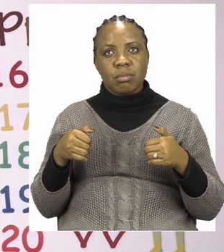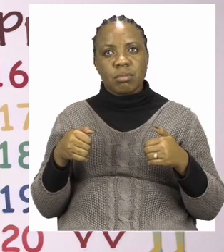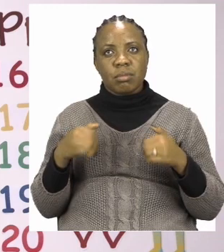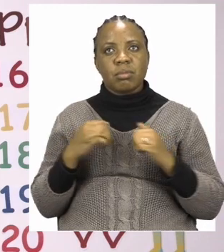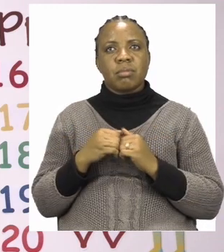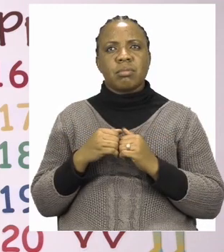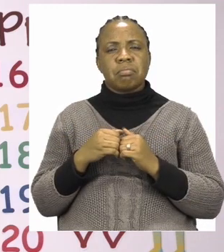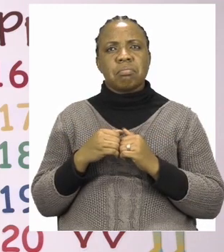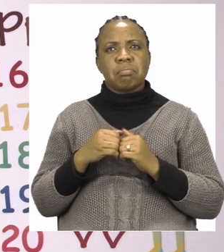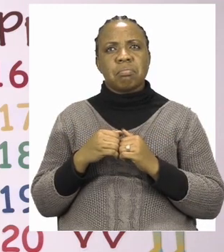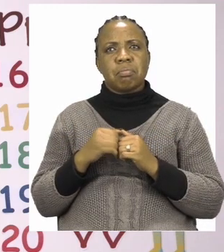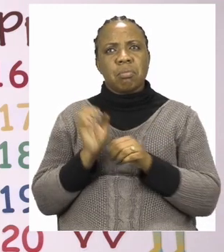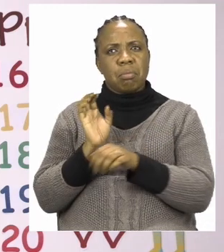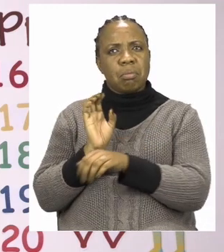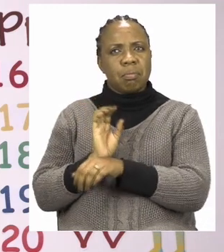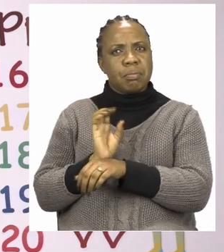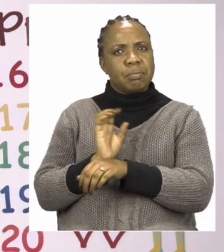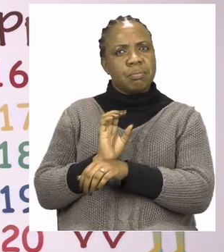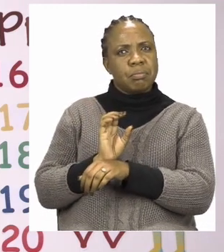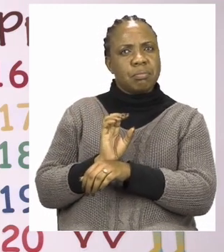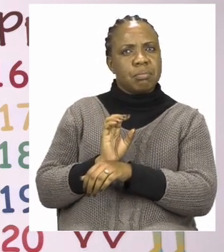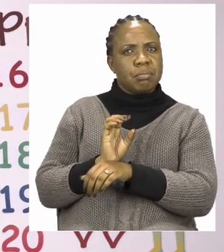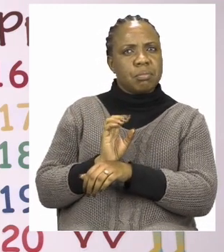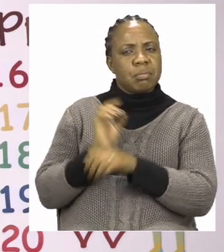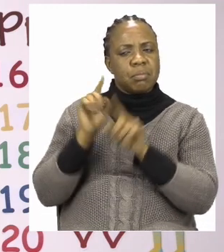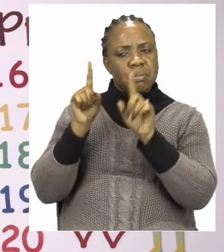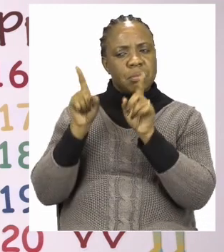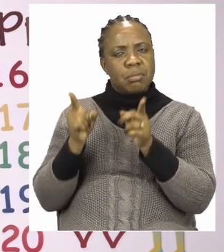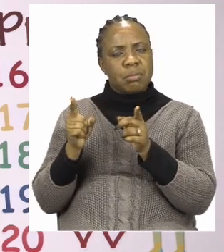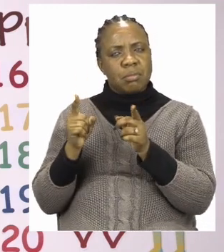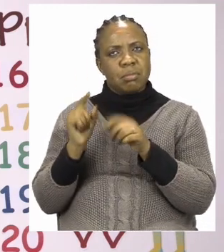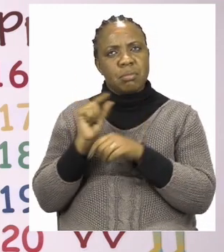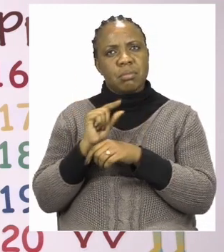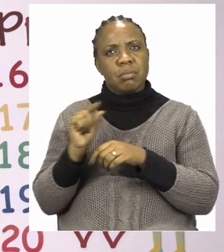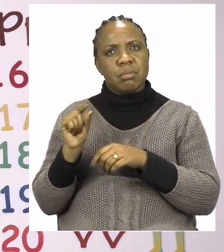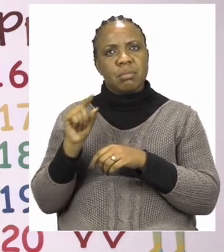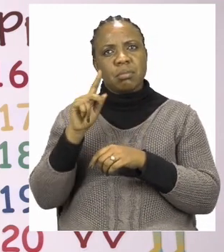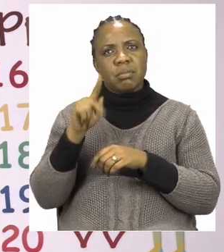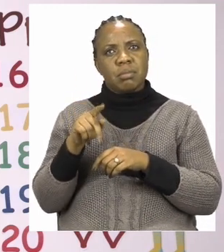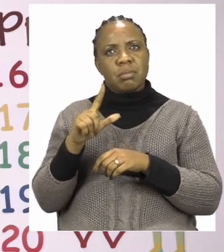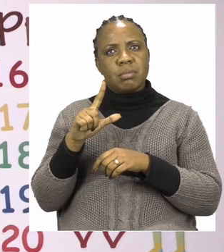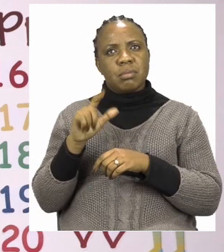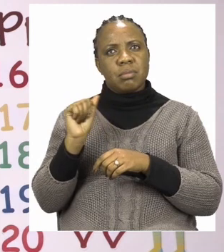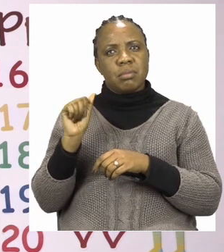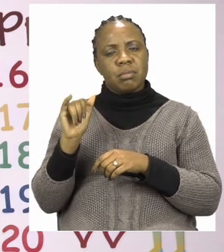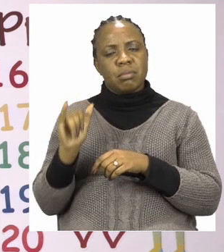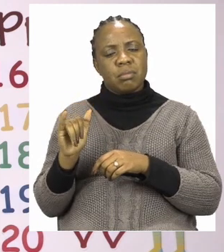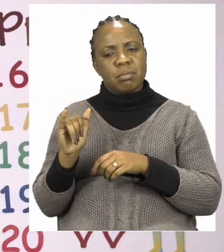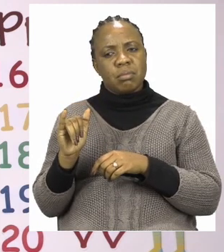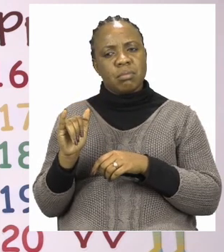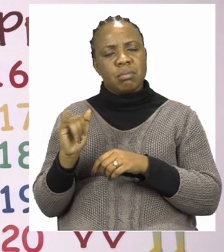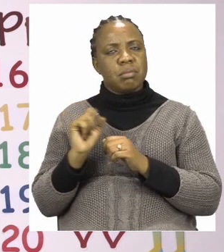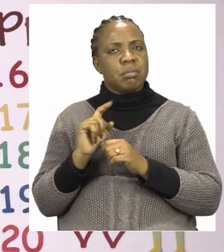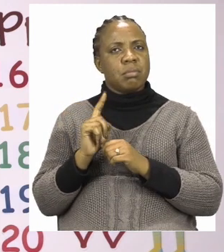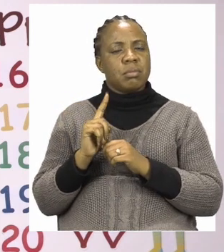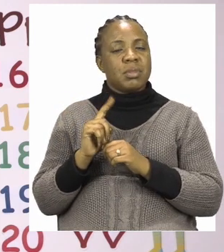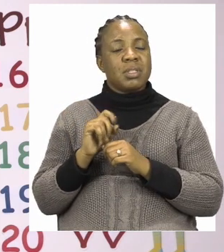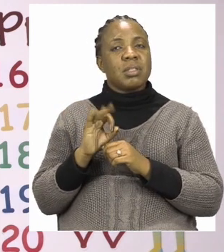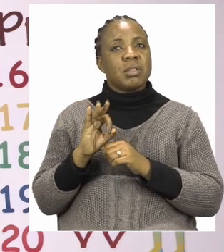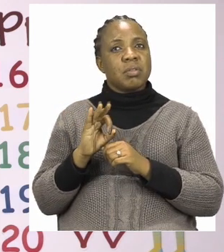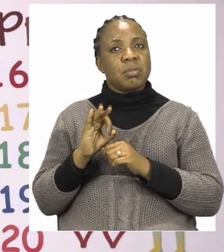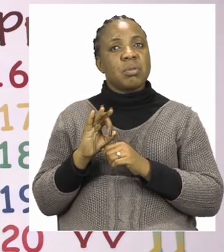doing something. Now we have the word play, but we cannot use it like that if we want to show